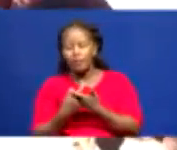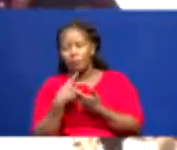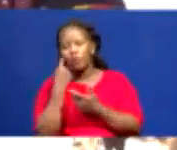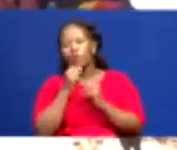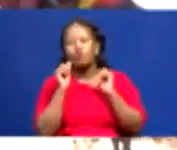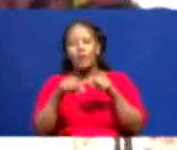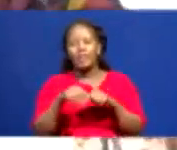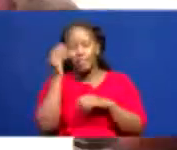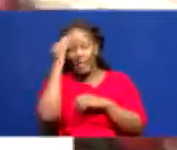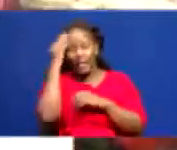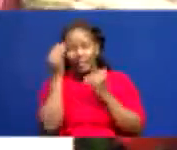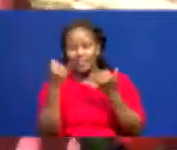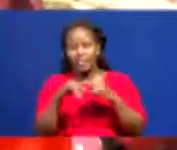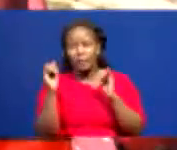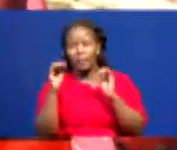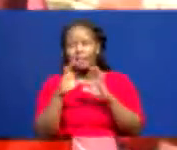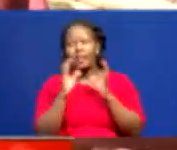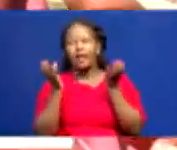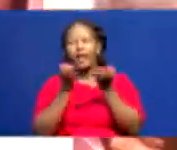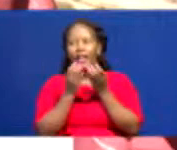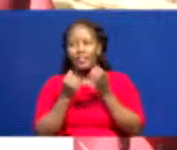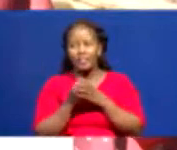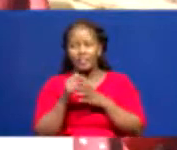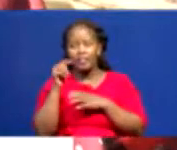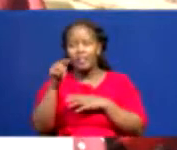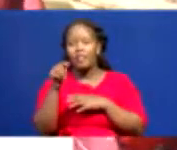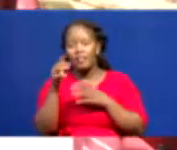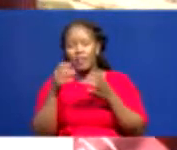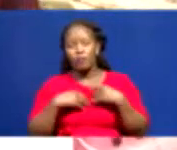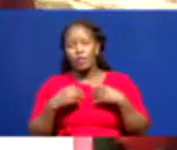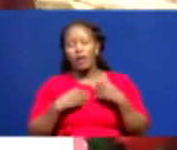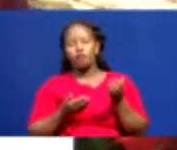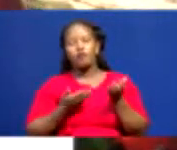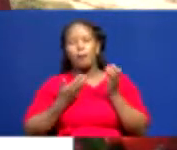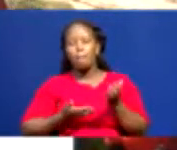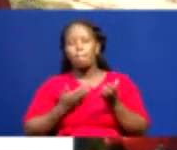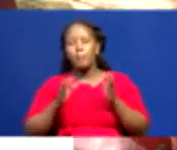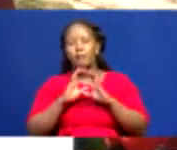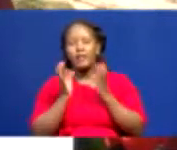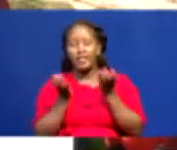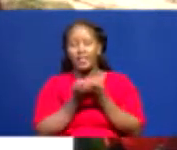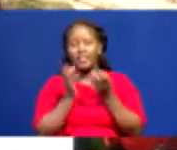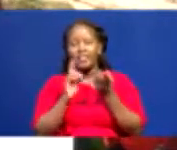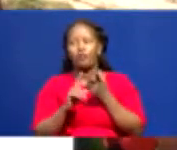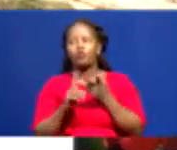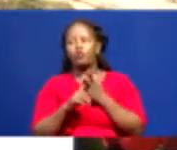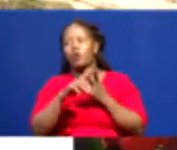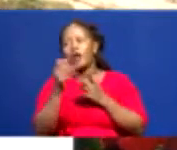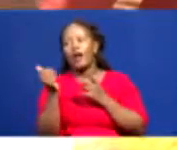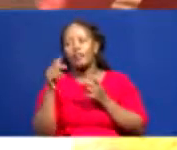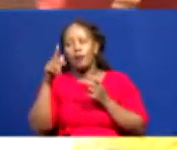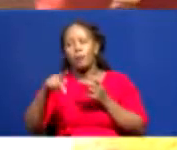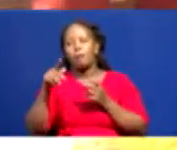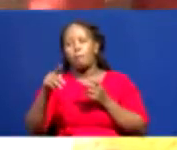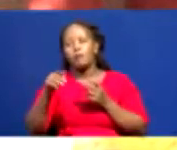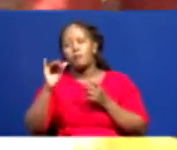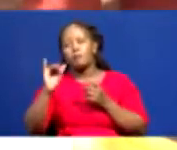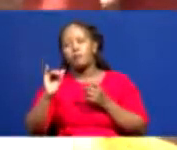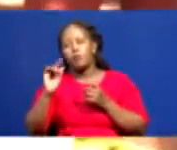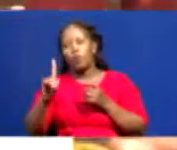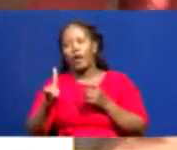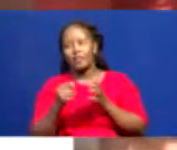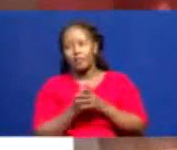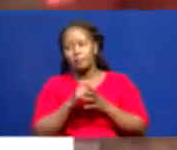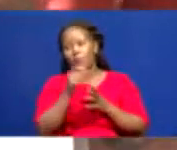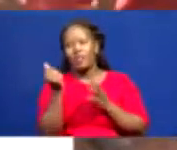in independent classes. Pia kuna babies na tunashanganya babies na PP1 PP1. The young learners